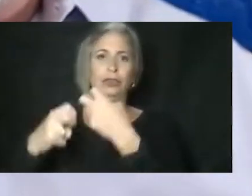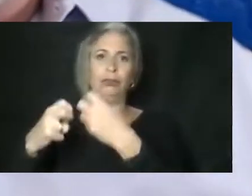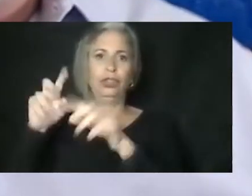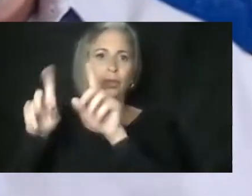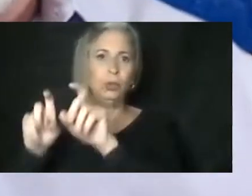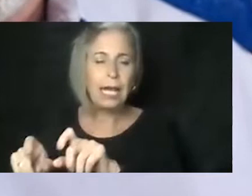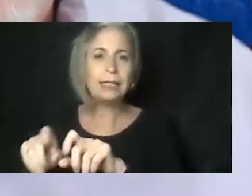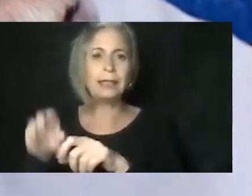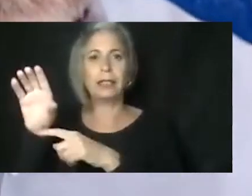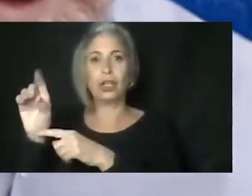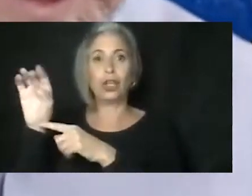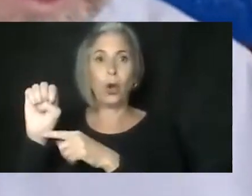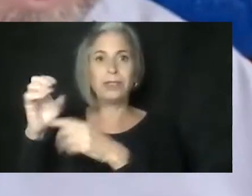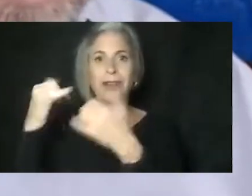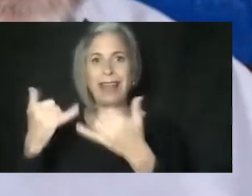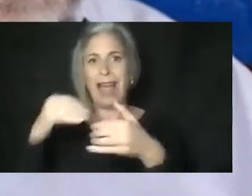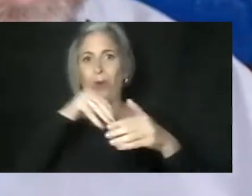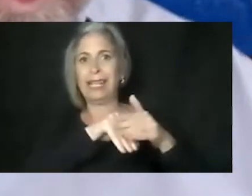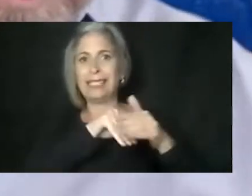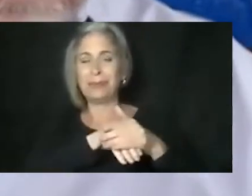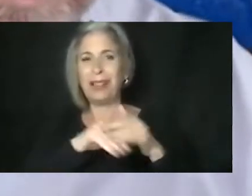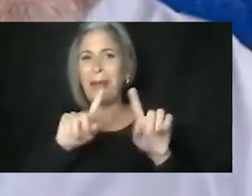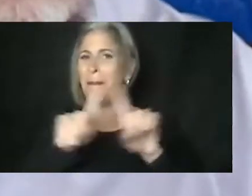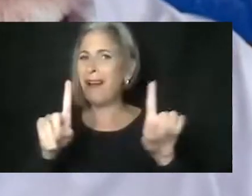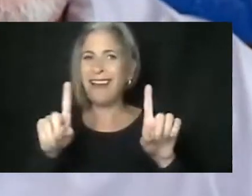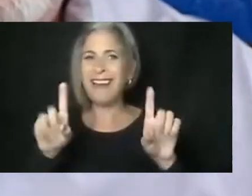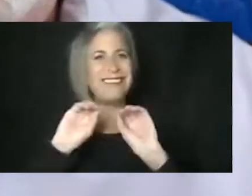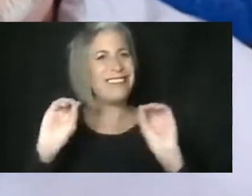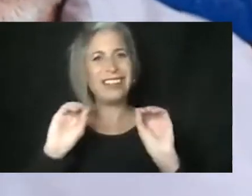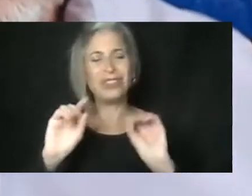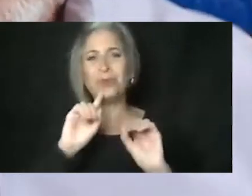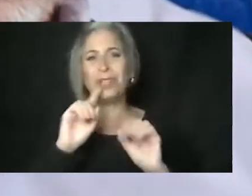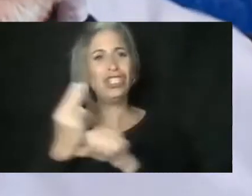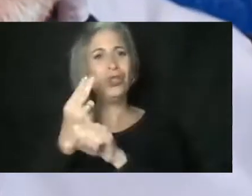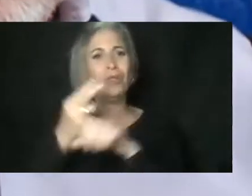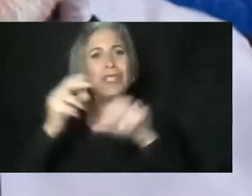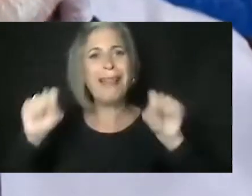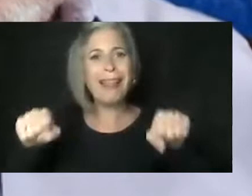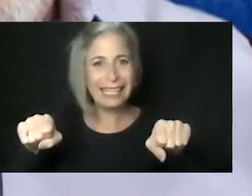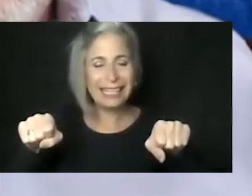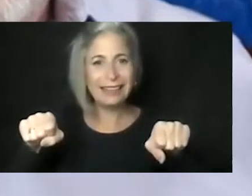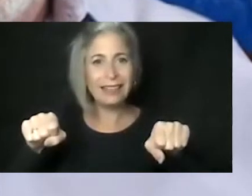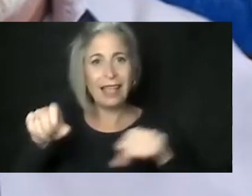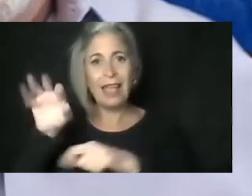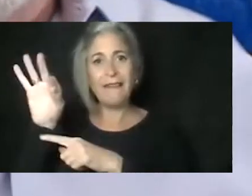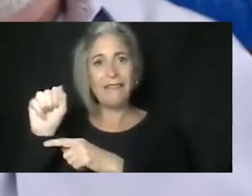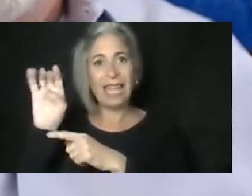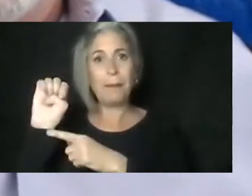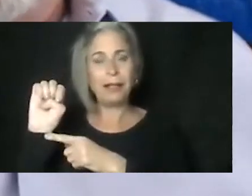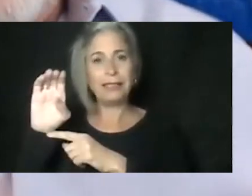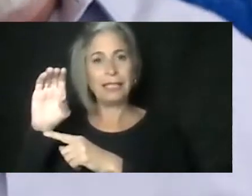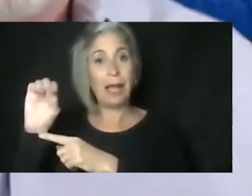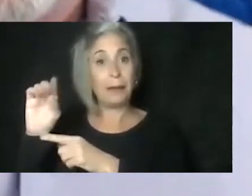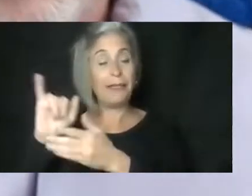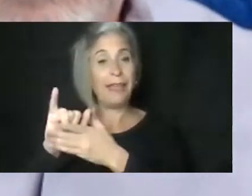our sites suddenly accessible. But none of that really speaks to usability. And Fable is a company that